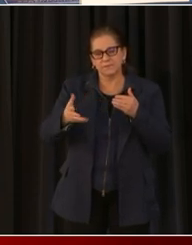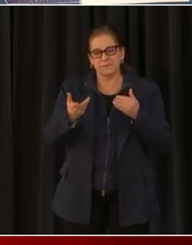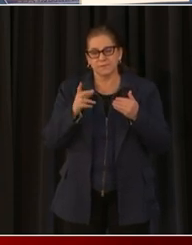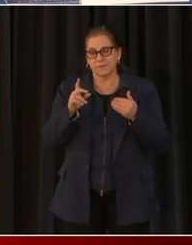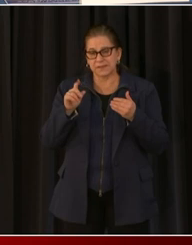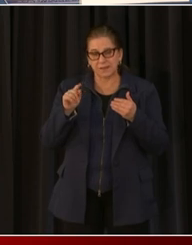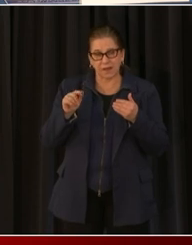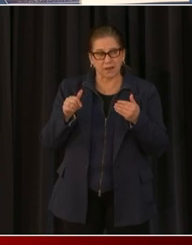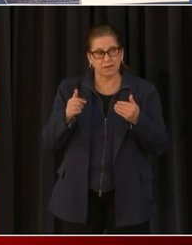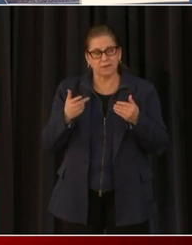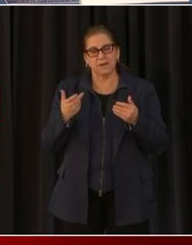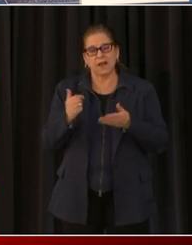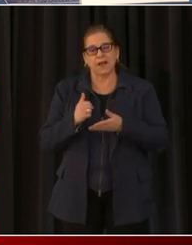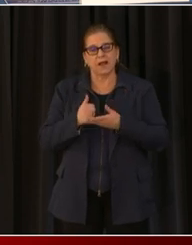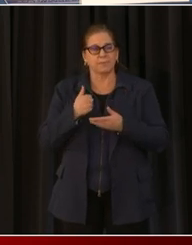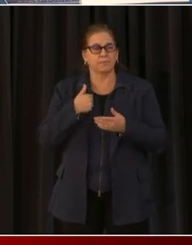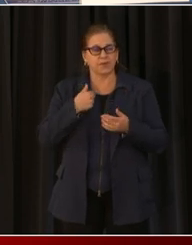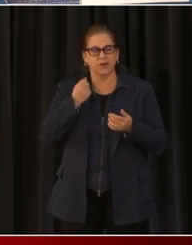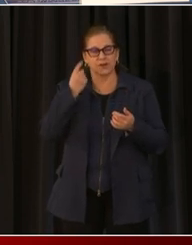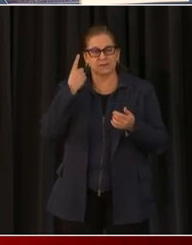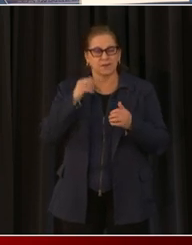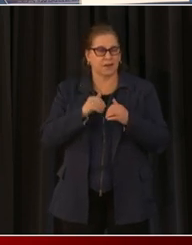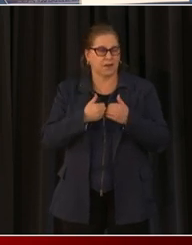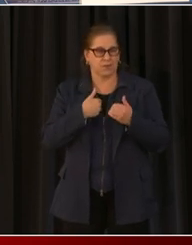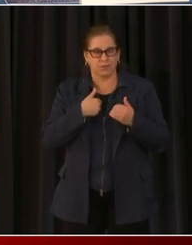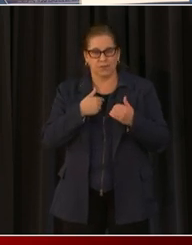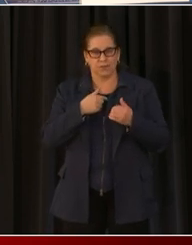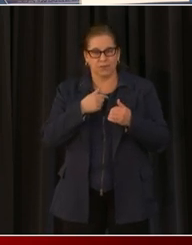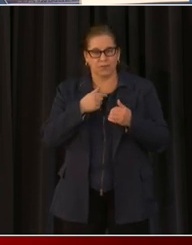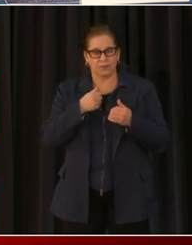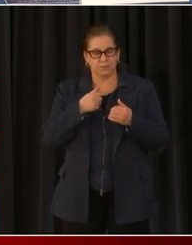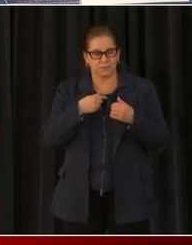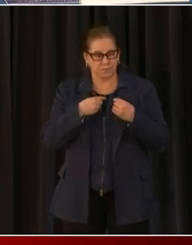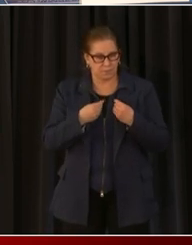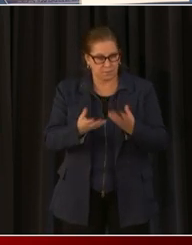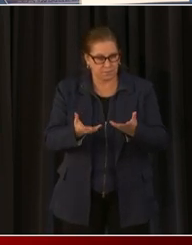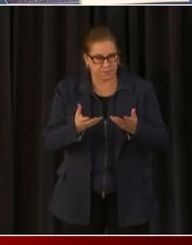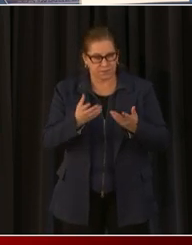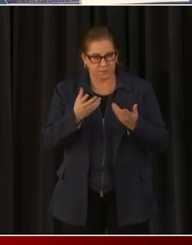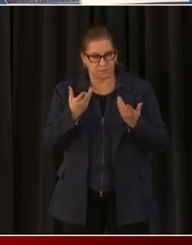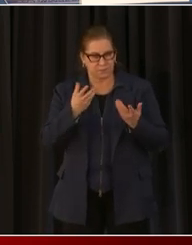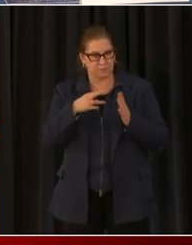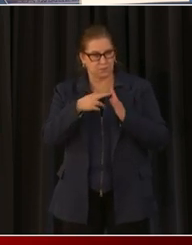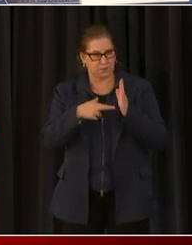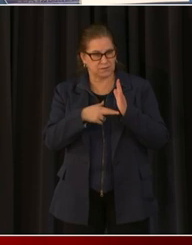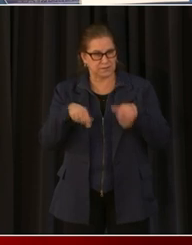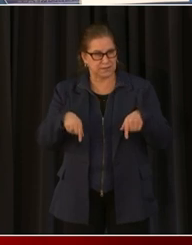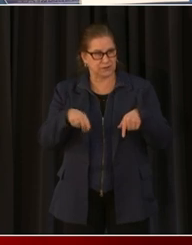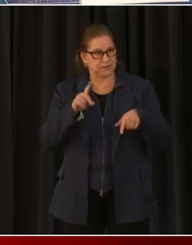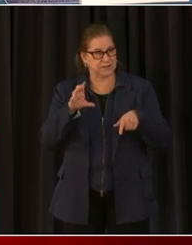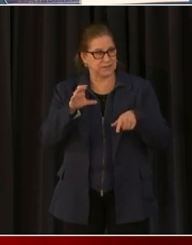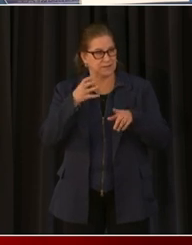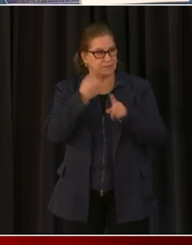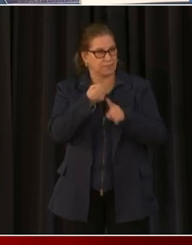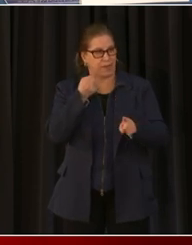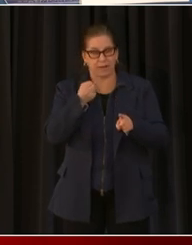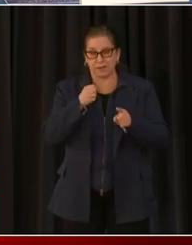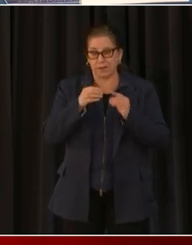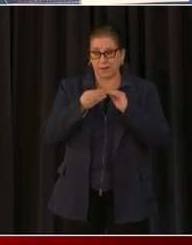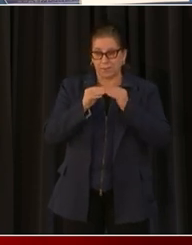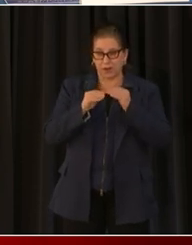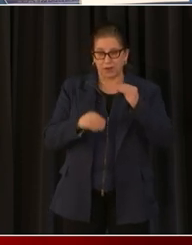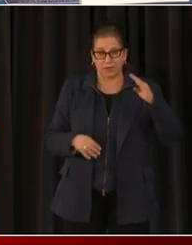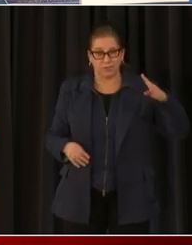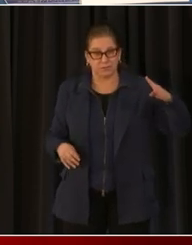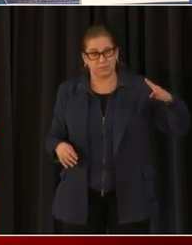of trends help us to be centered around the impact of the pandemic in the District of Columbia. This is what we